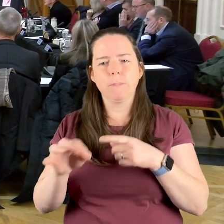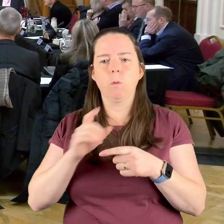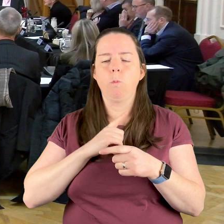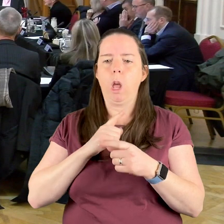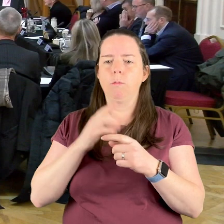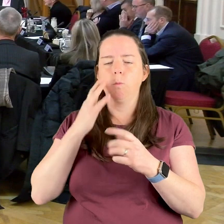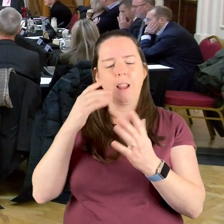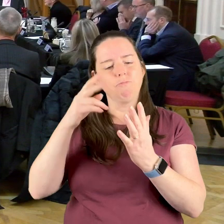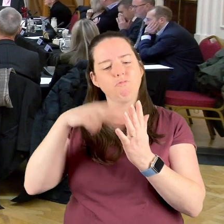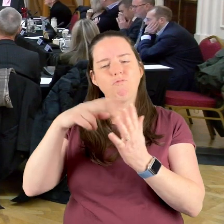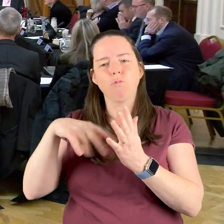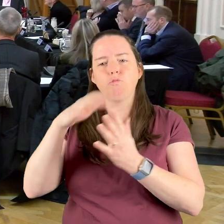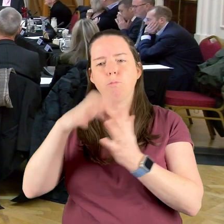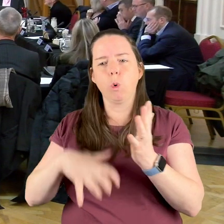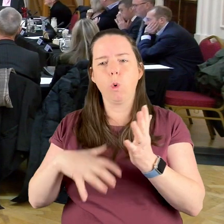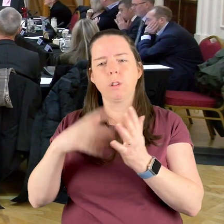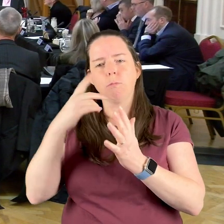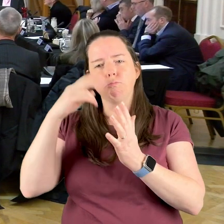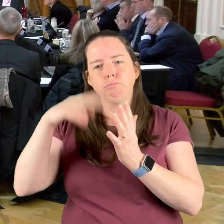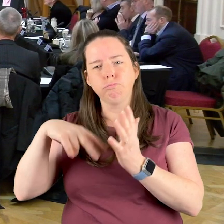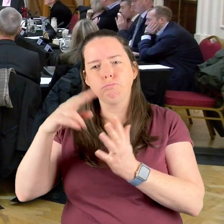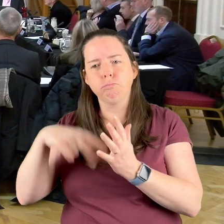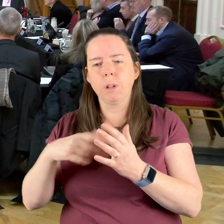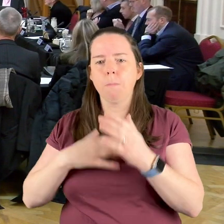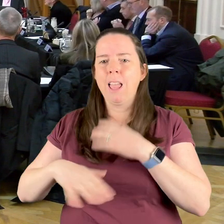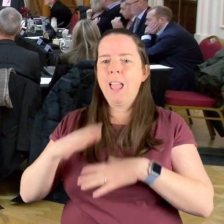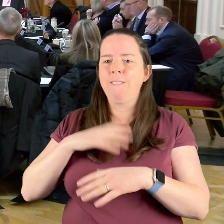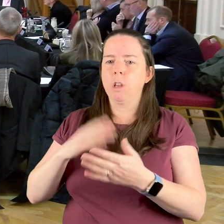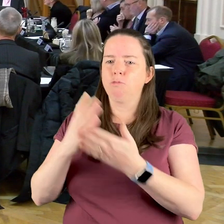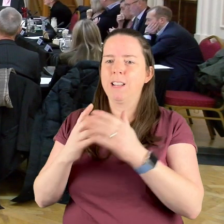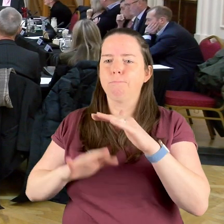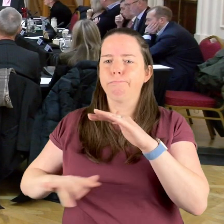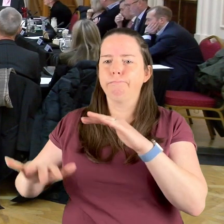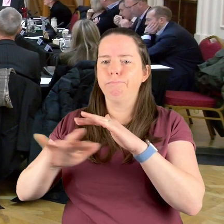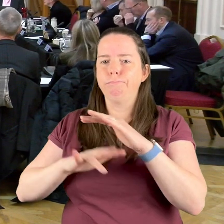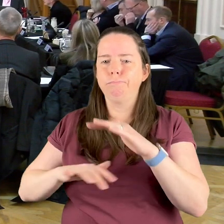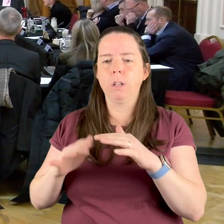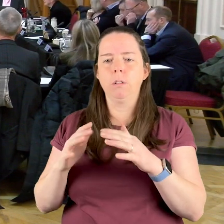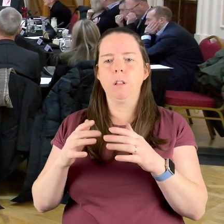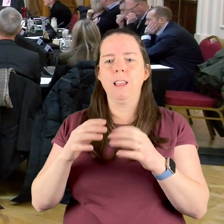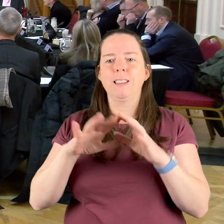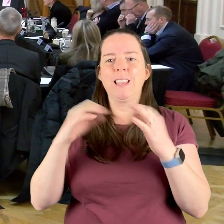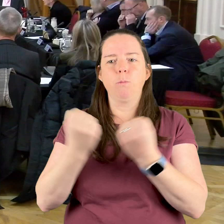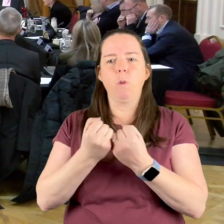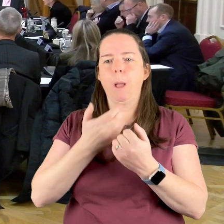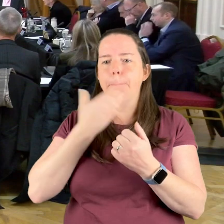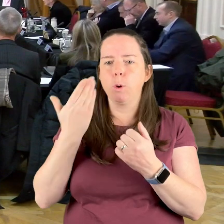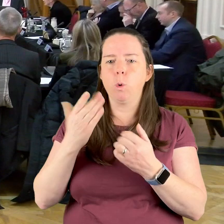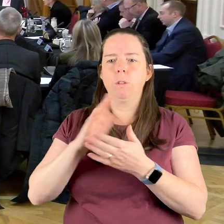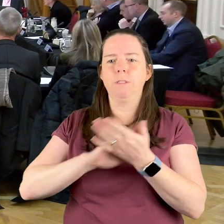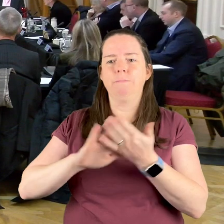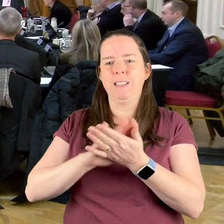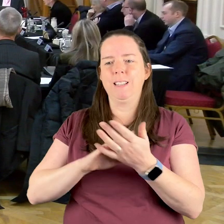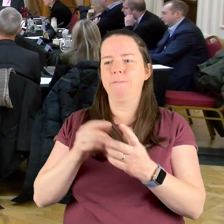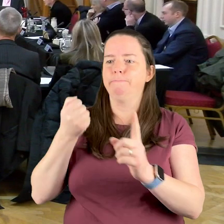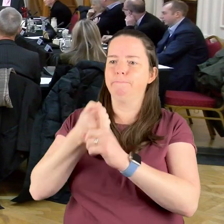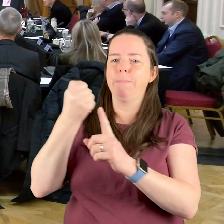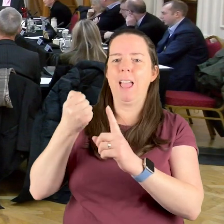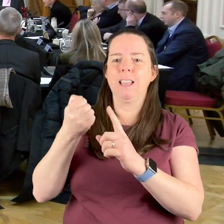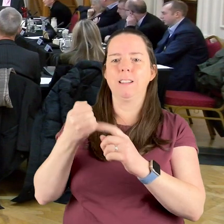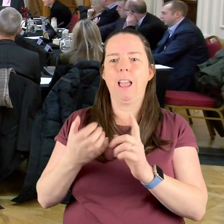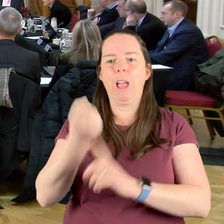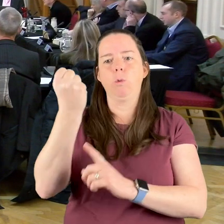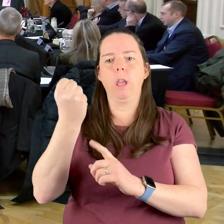particularly, because I think that when you dig into some of these reports, actually behaviours is actually underneath, and lack of teamwork, actually, the poor outcomes